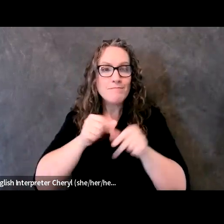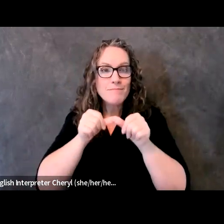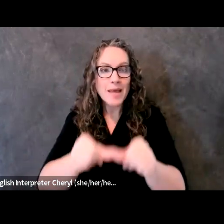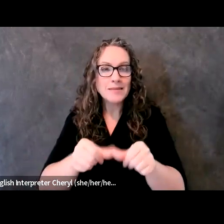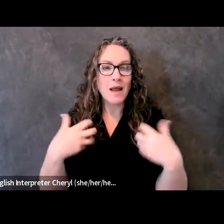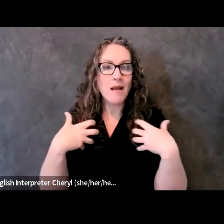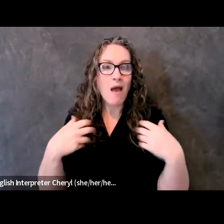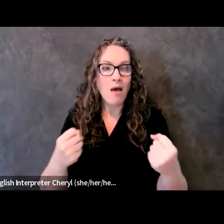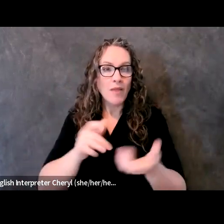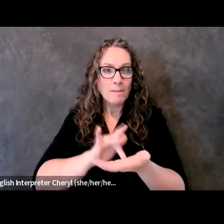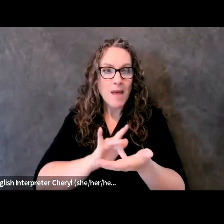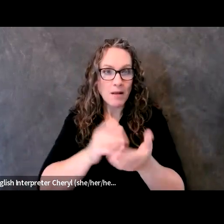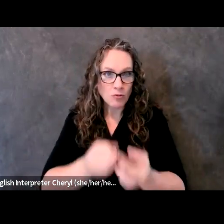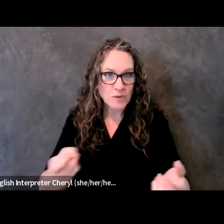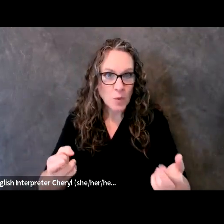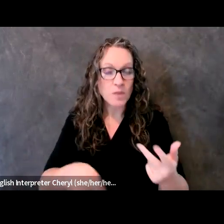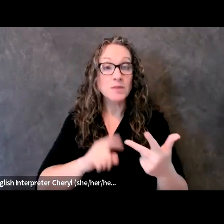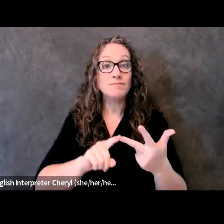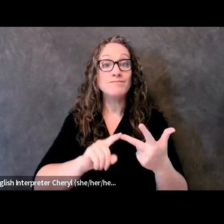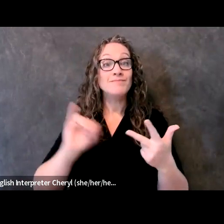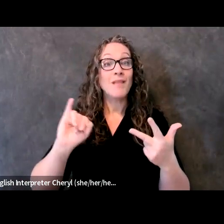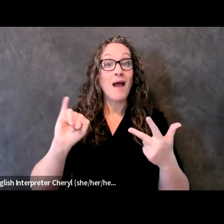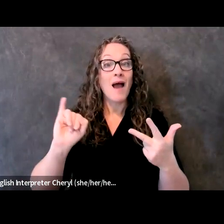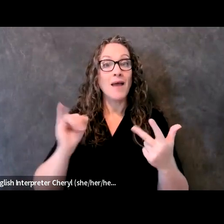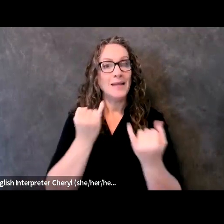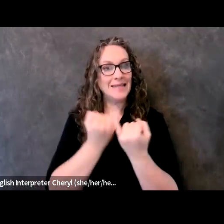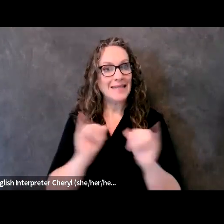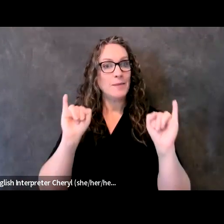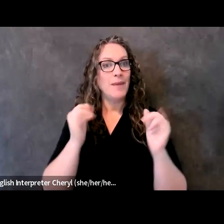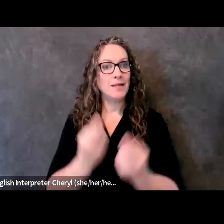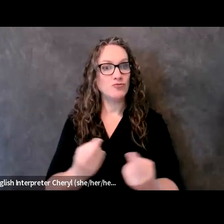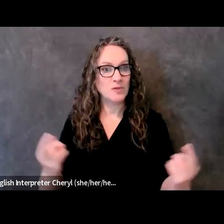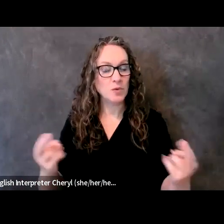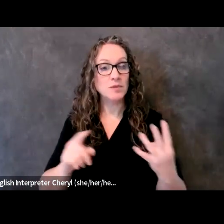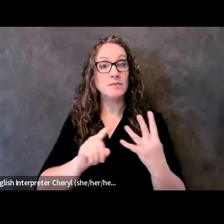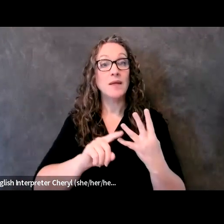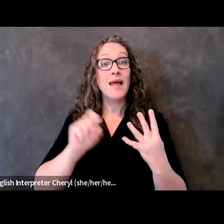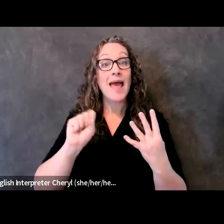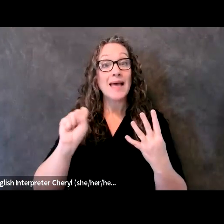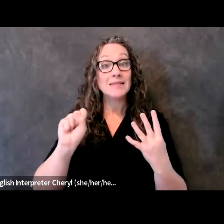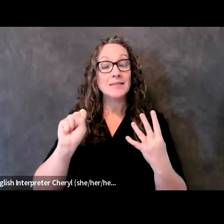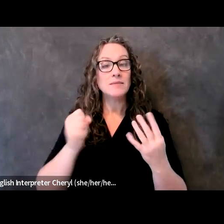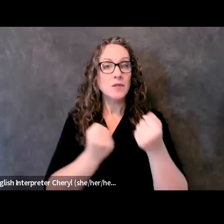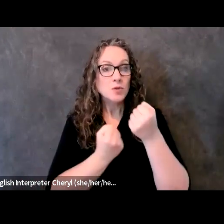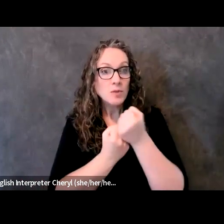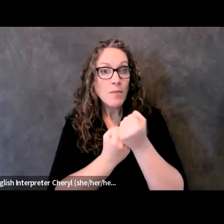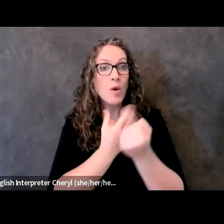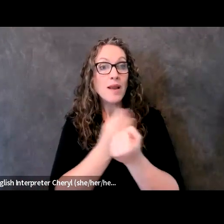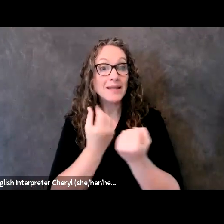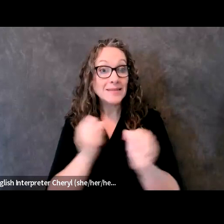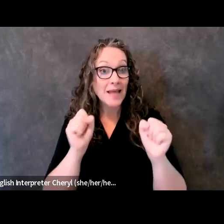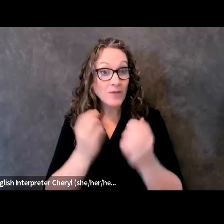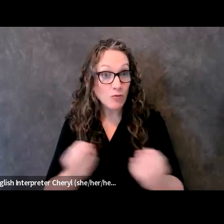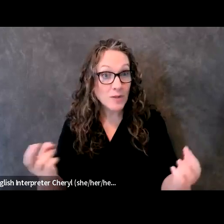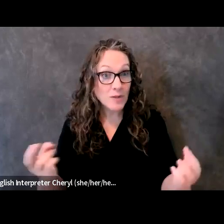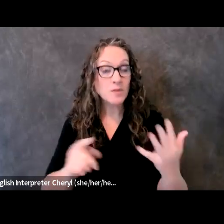medical resources, I stands for independence resources, S stands for support services and safety resources,